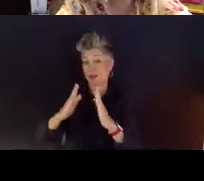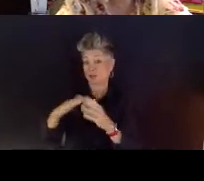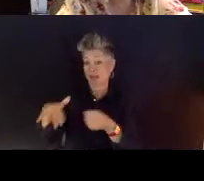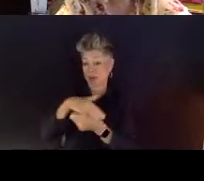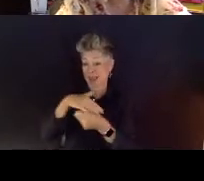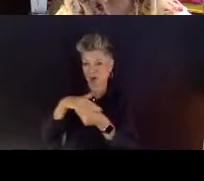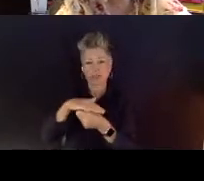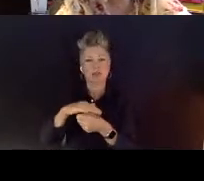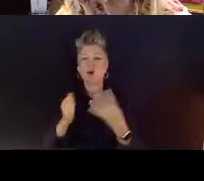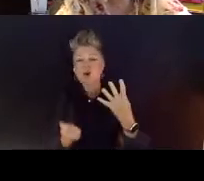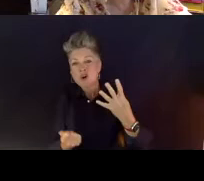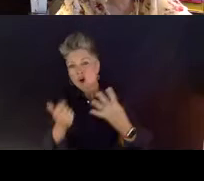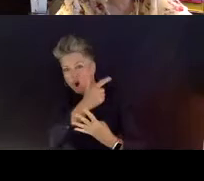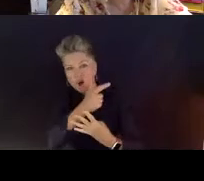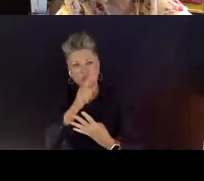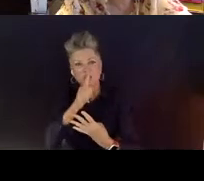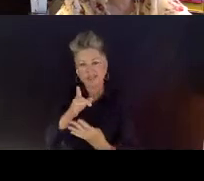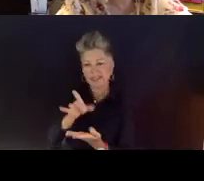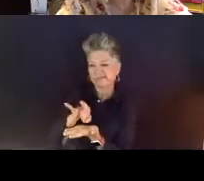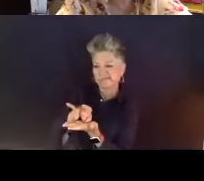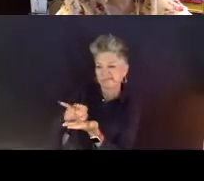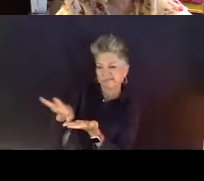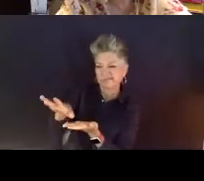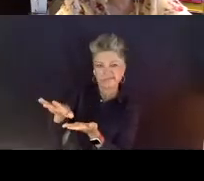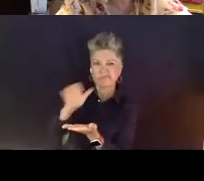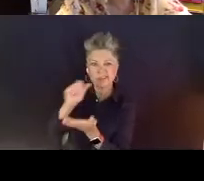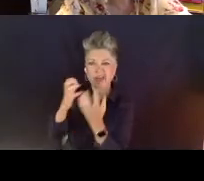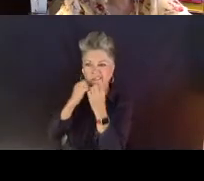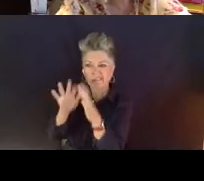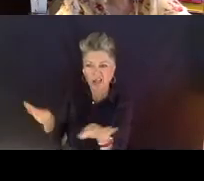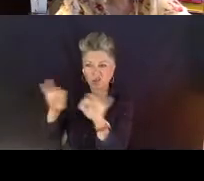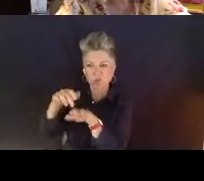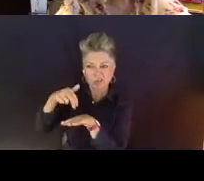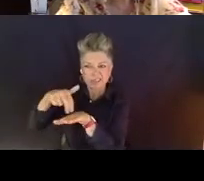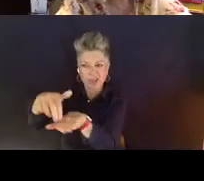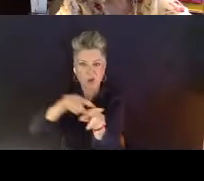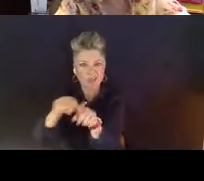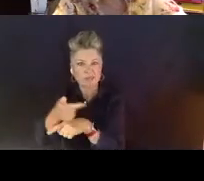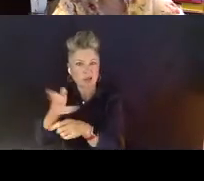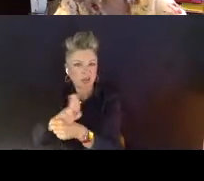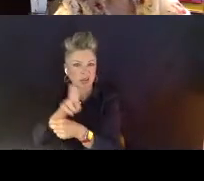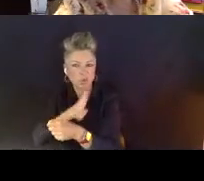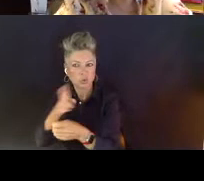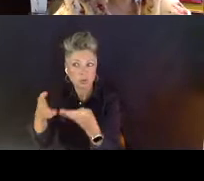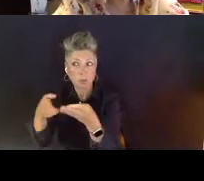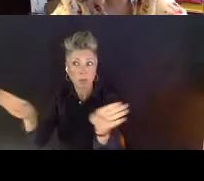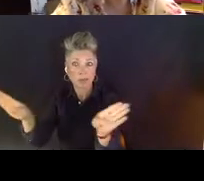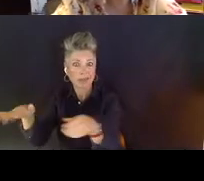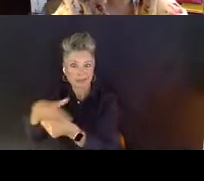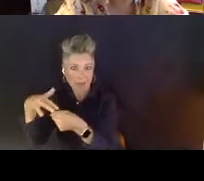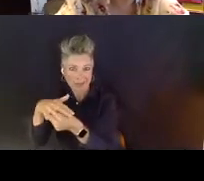devalued the sidewalks as multi-use public spaces. The first strategy I called